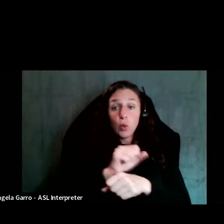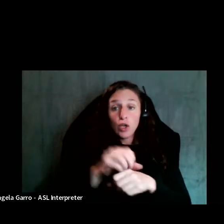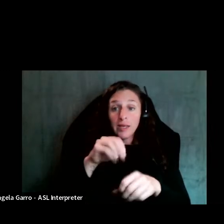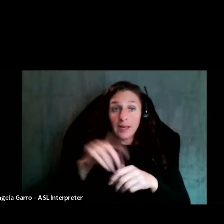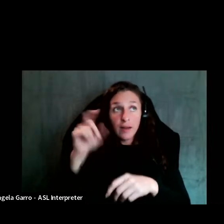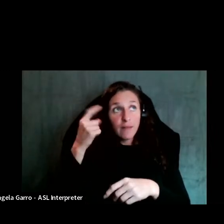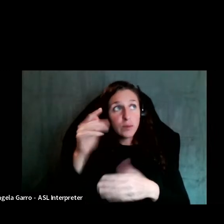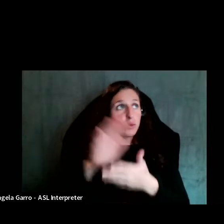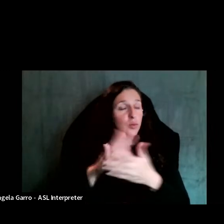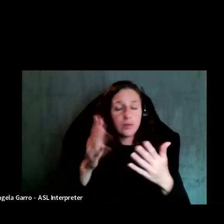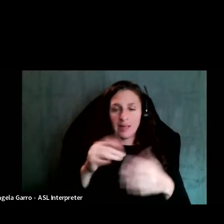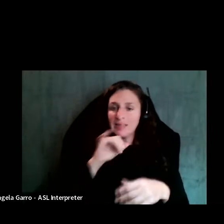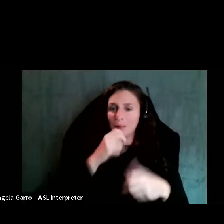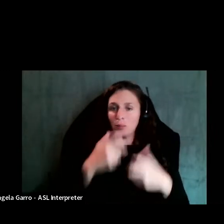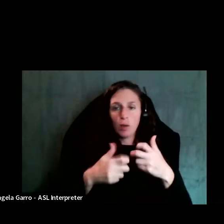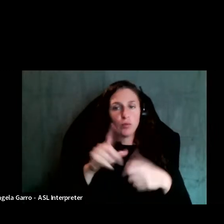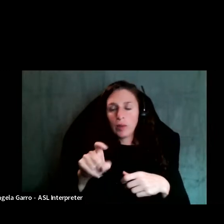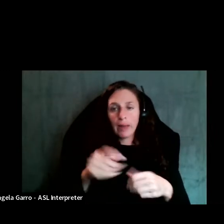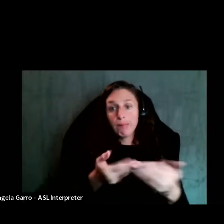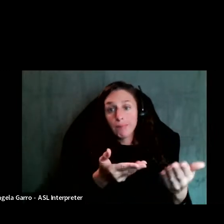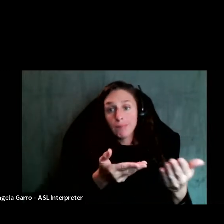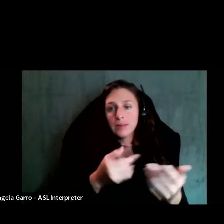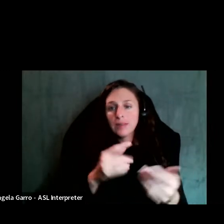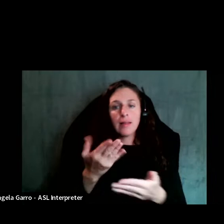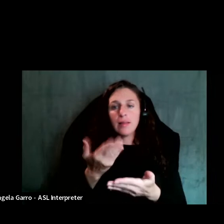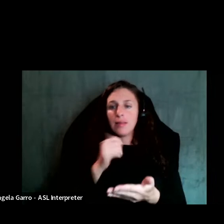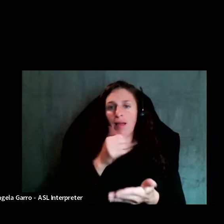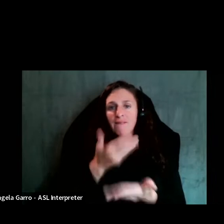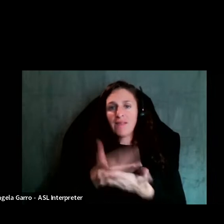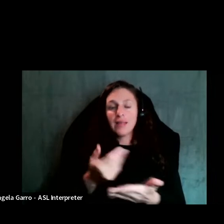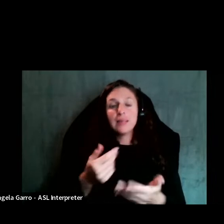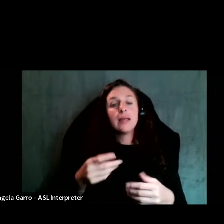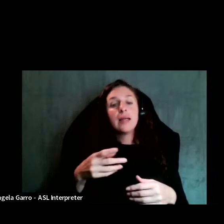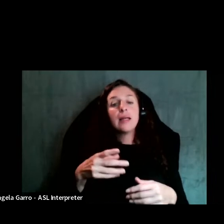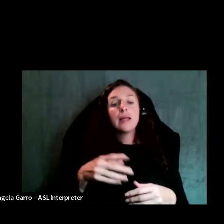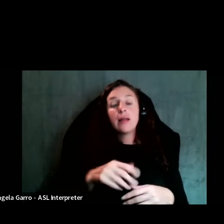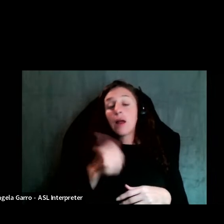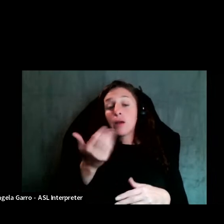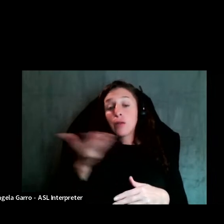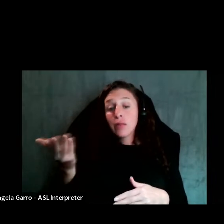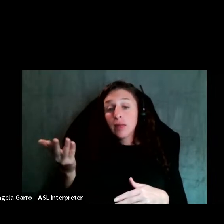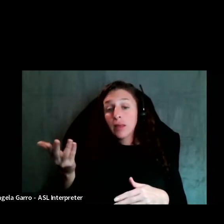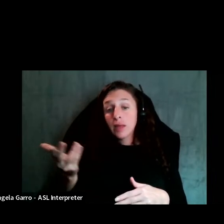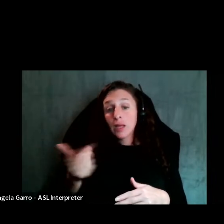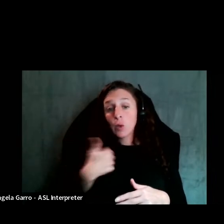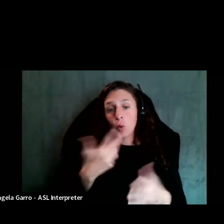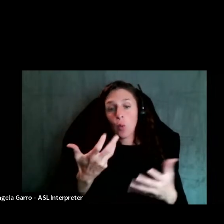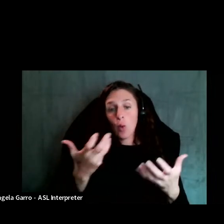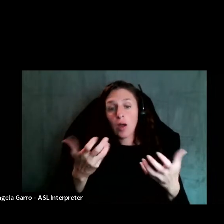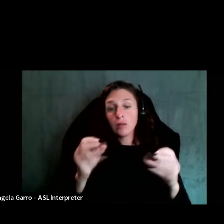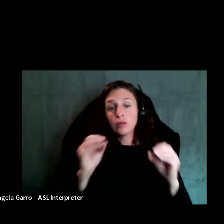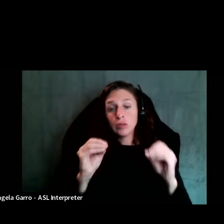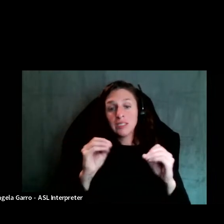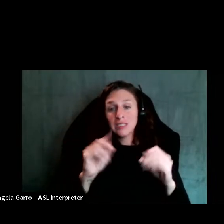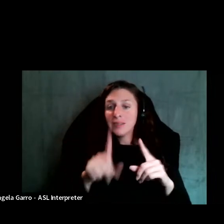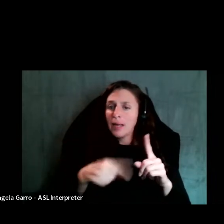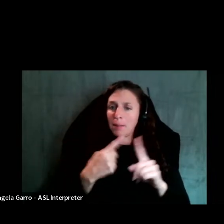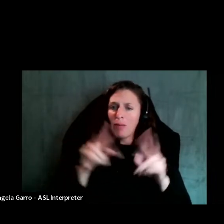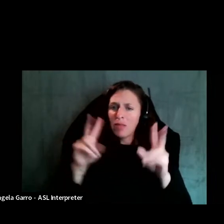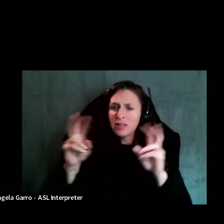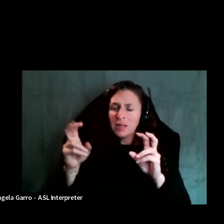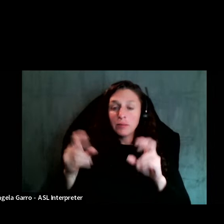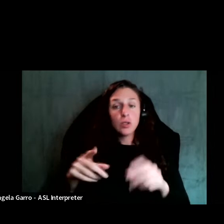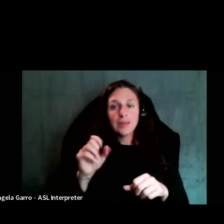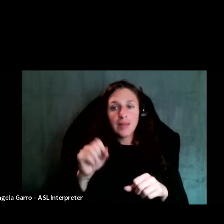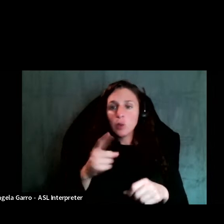in whatever, it's a problem. You cannot do that. Another thing is, we want to teach about the subject, then yes, we